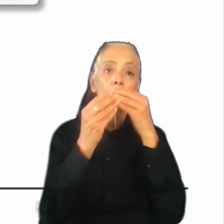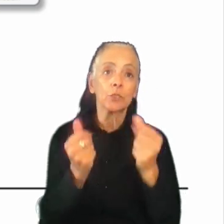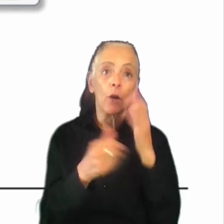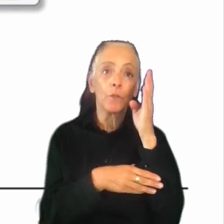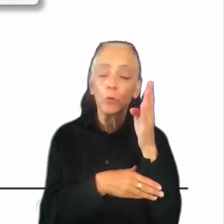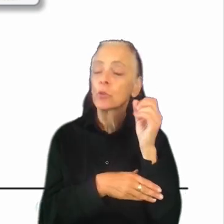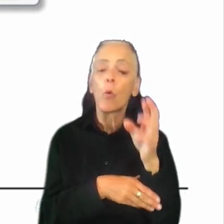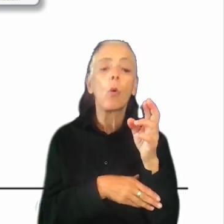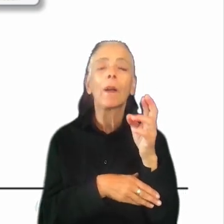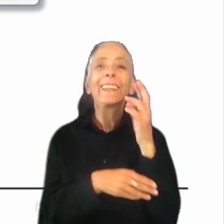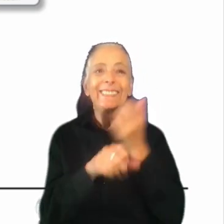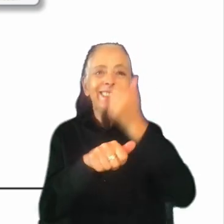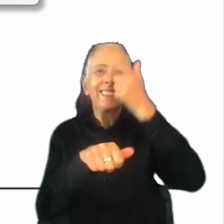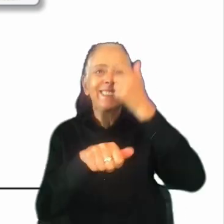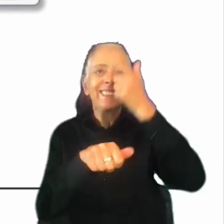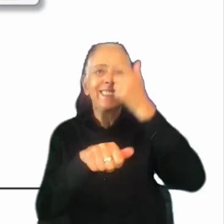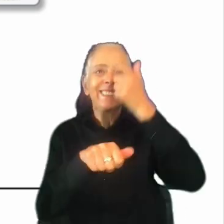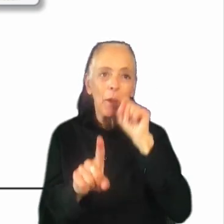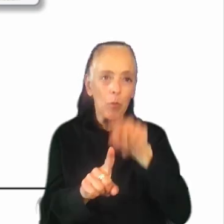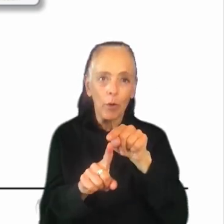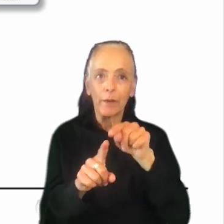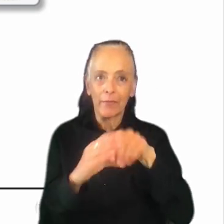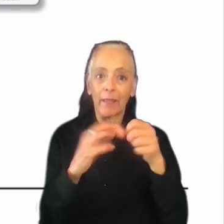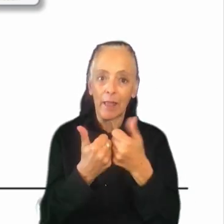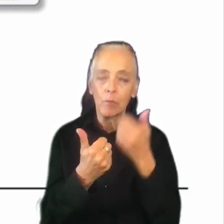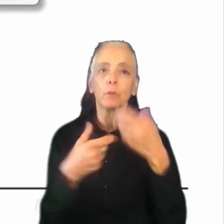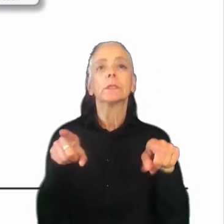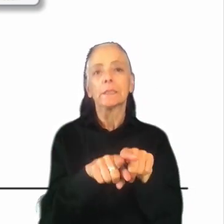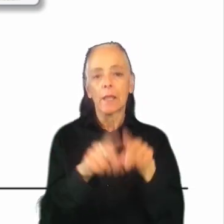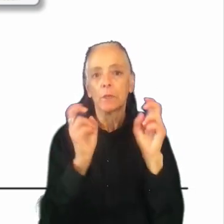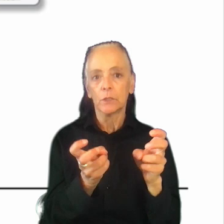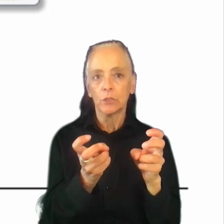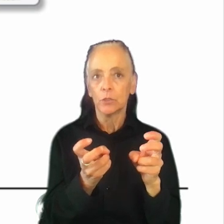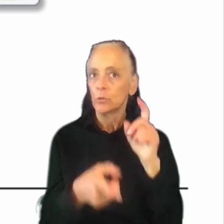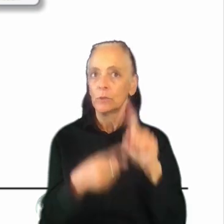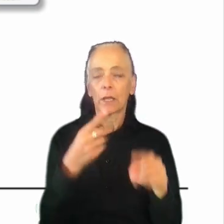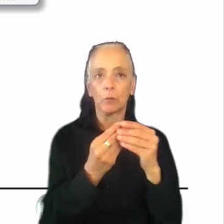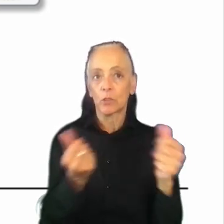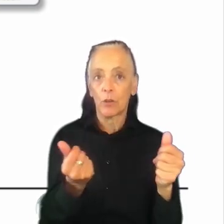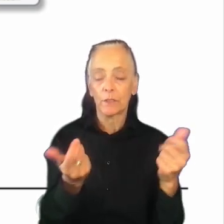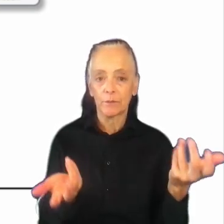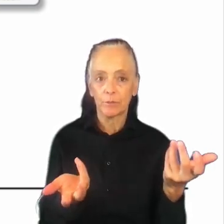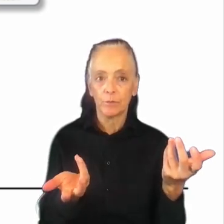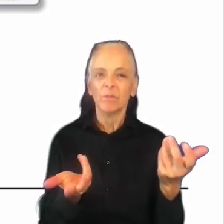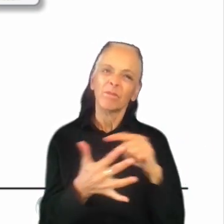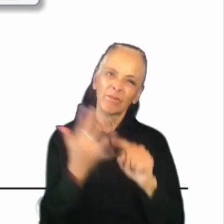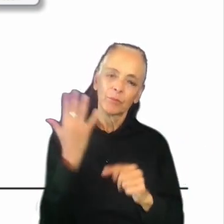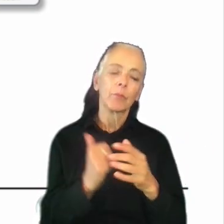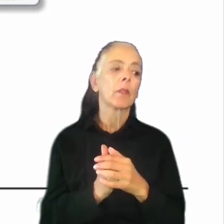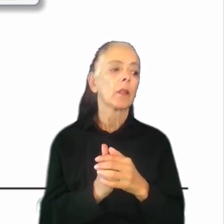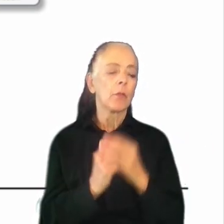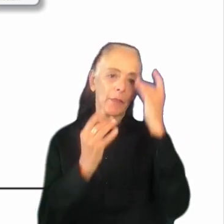an issue that every time you hit that same point you're going to have that same issue and there's no work around each time by